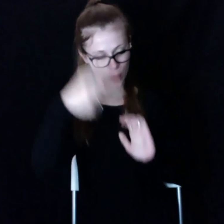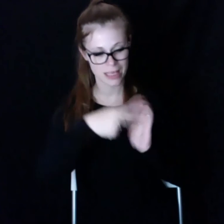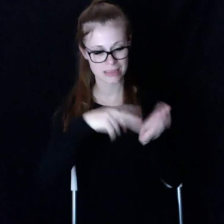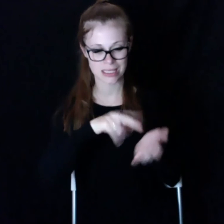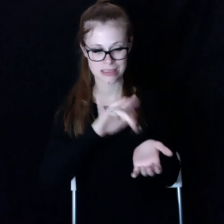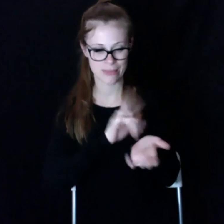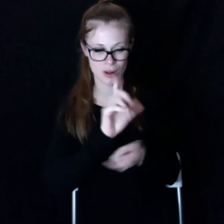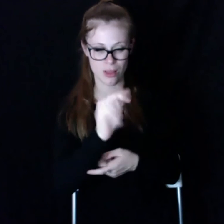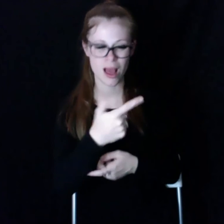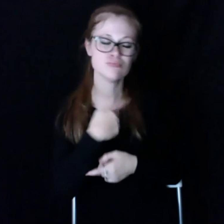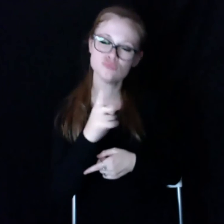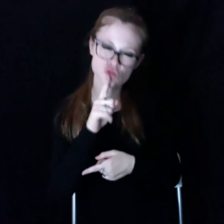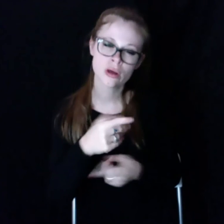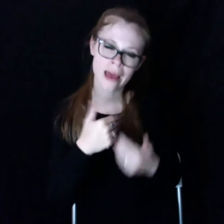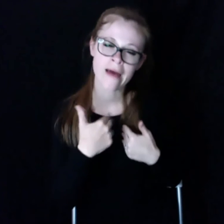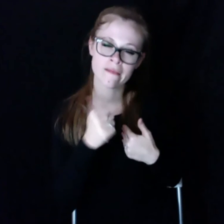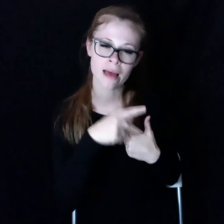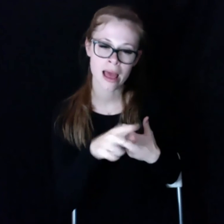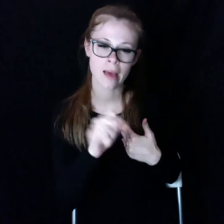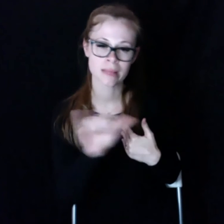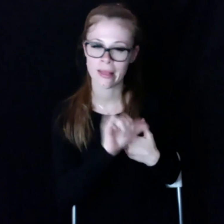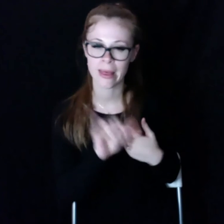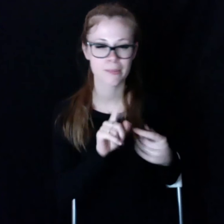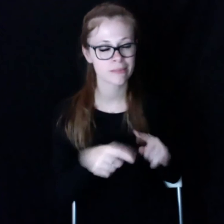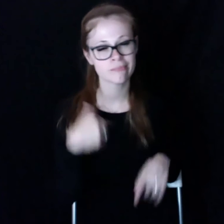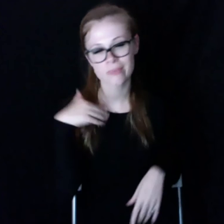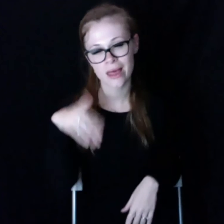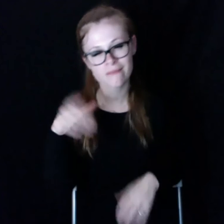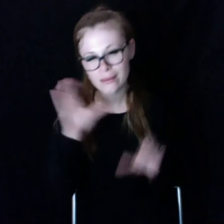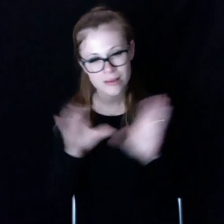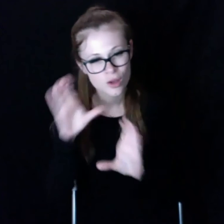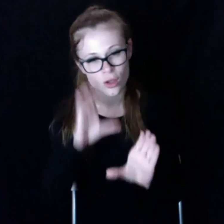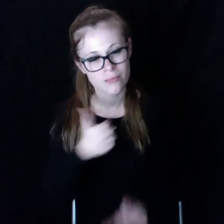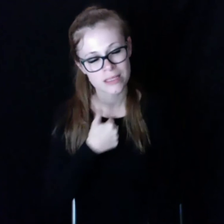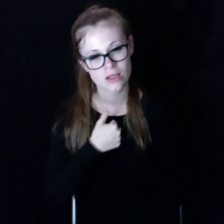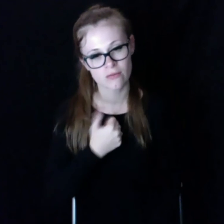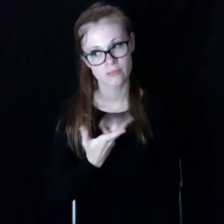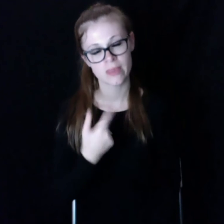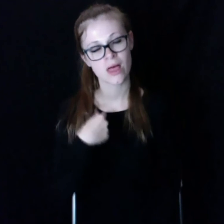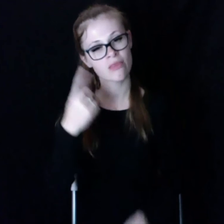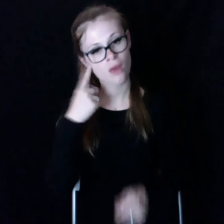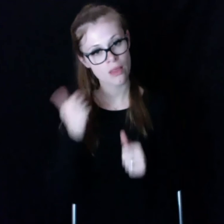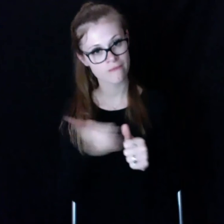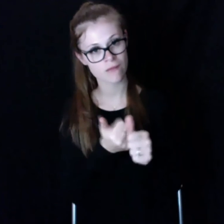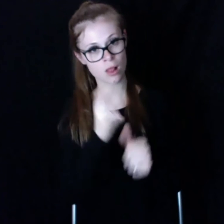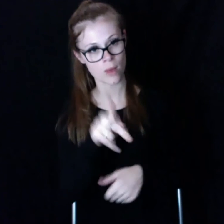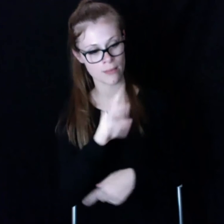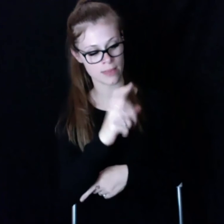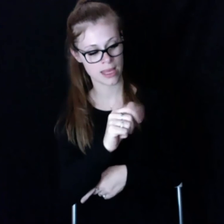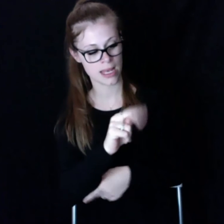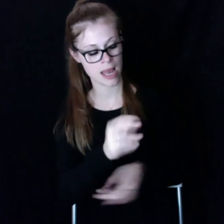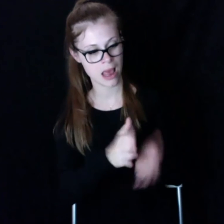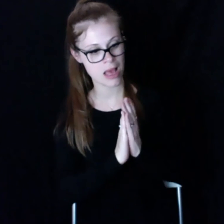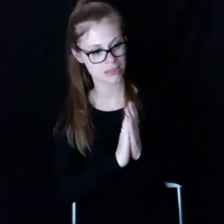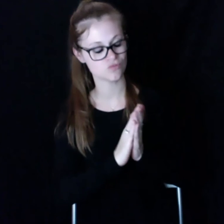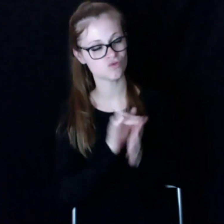out there. I have not explored them myself. And then I thought the follow-up question that Megan asked on there was really